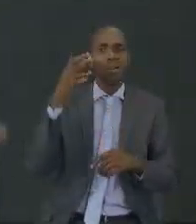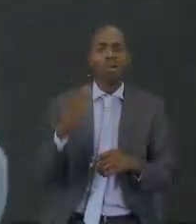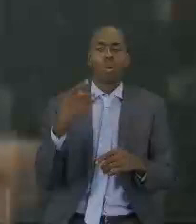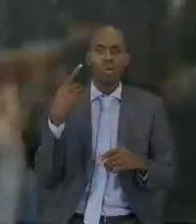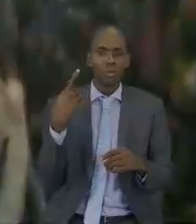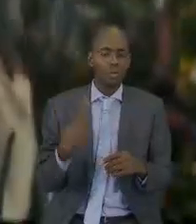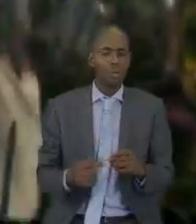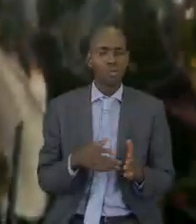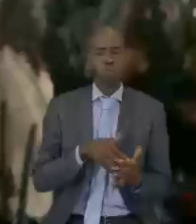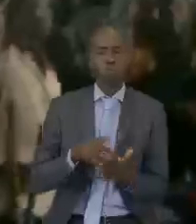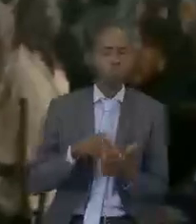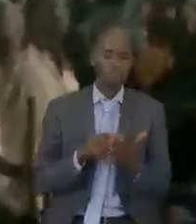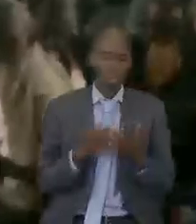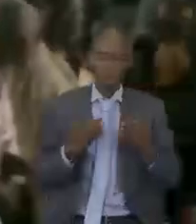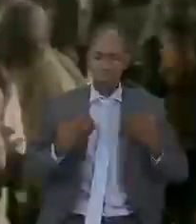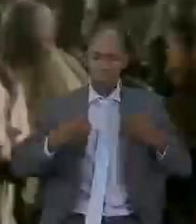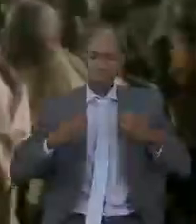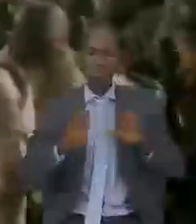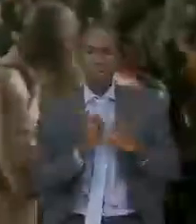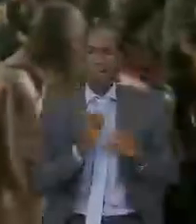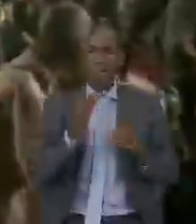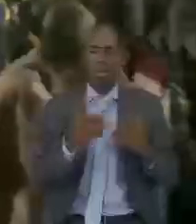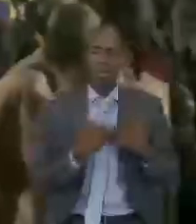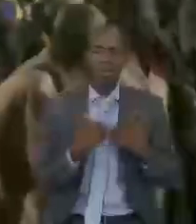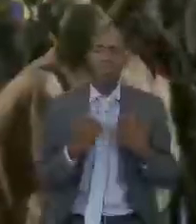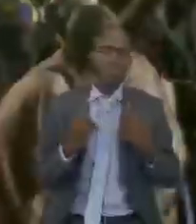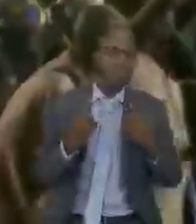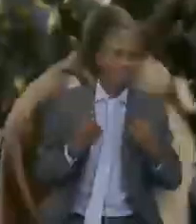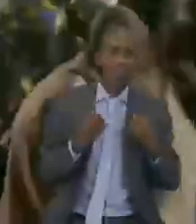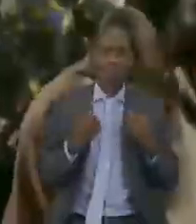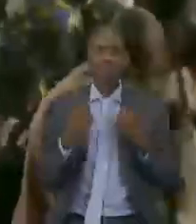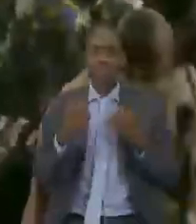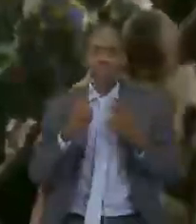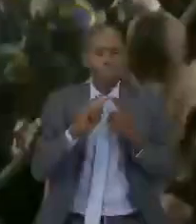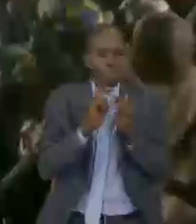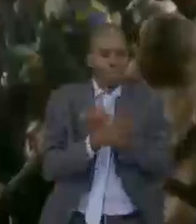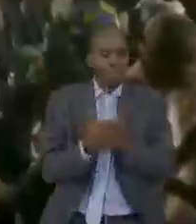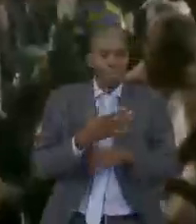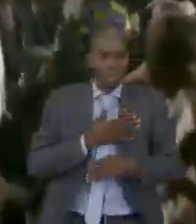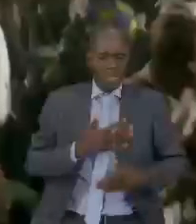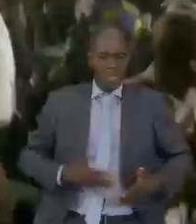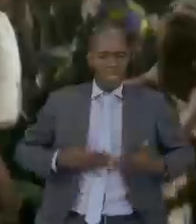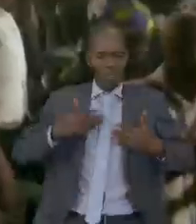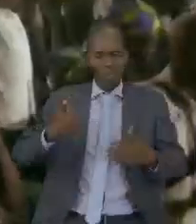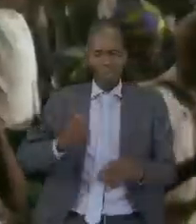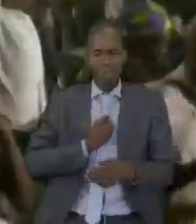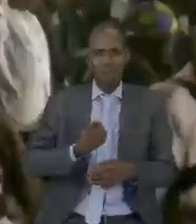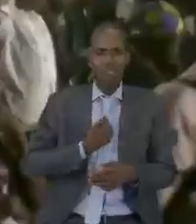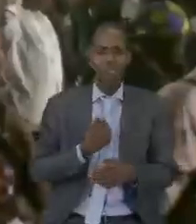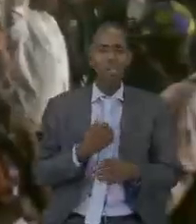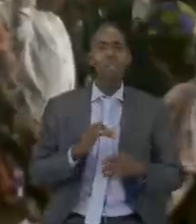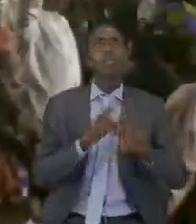deficient effort, I've been trying to change my life by myself. Lord,